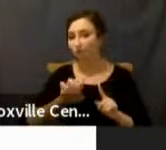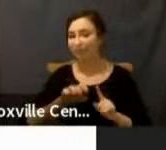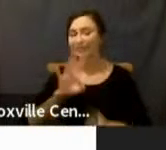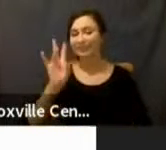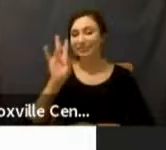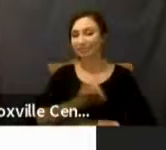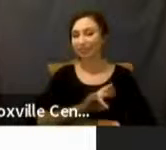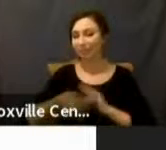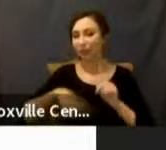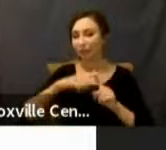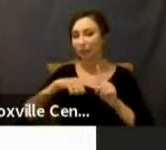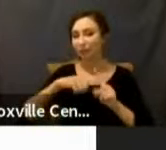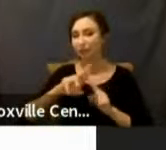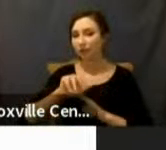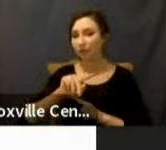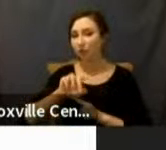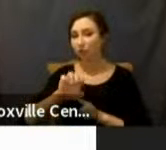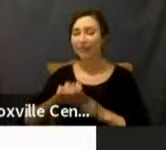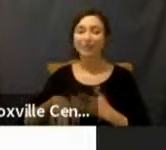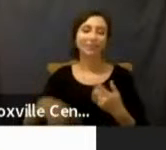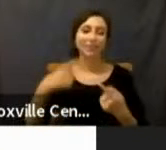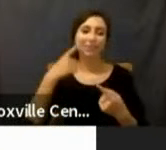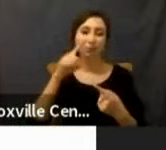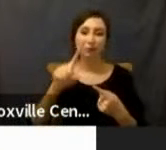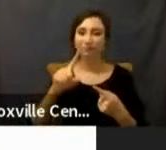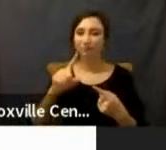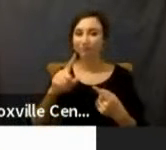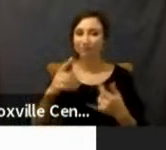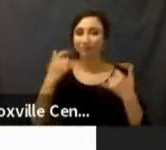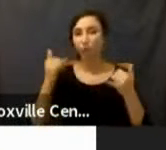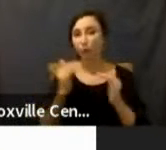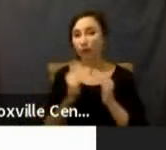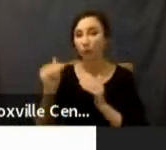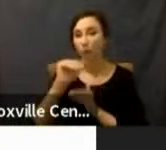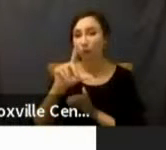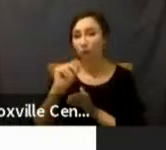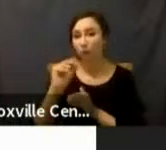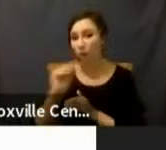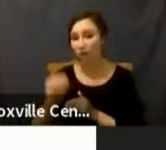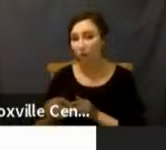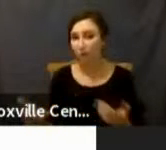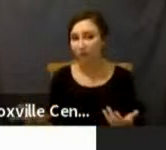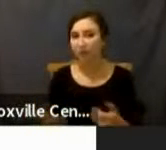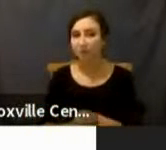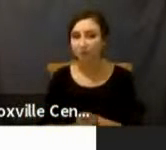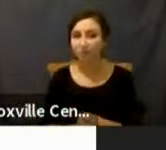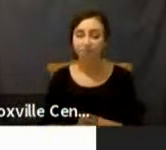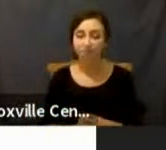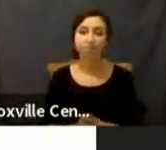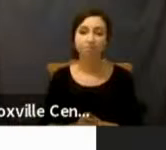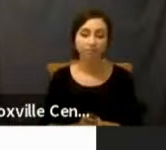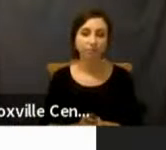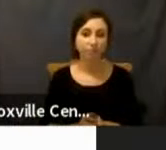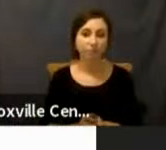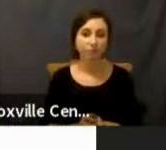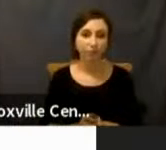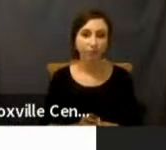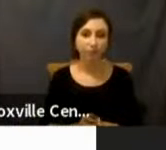and you see just to the extent to which we're over 20%, and